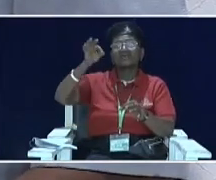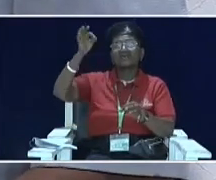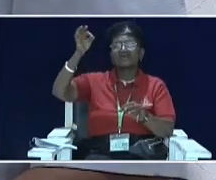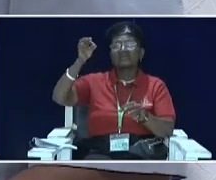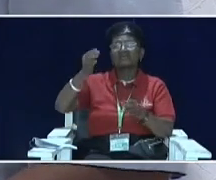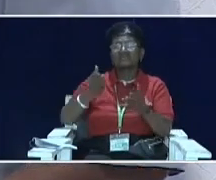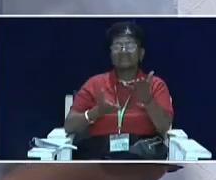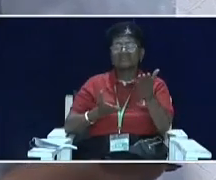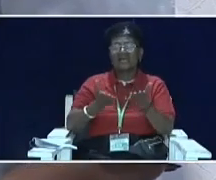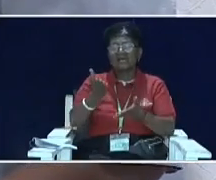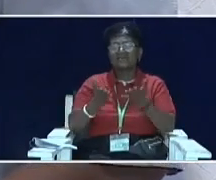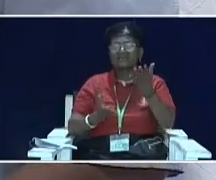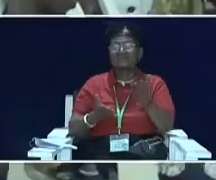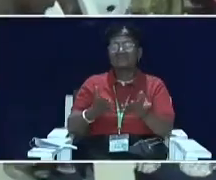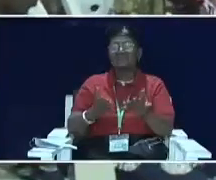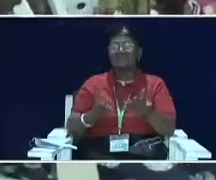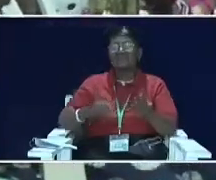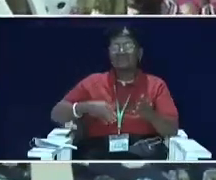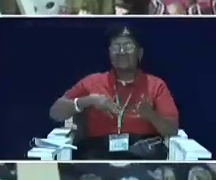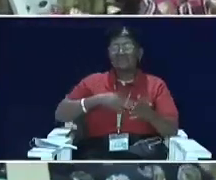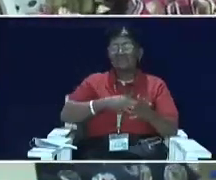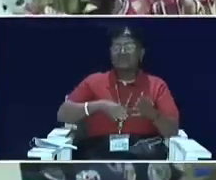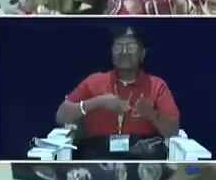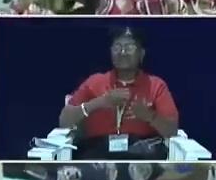Please take control.